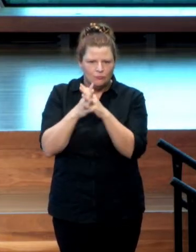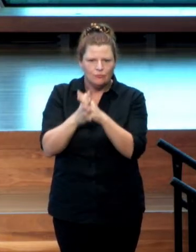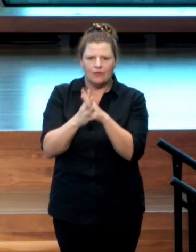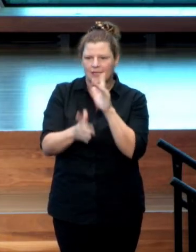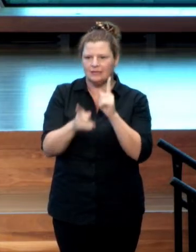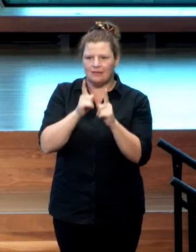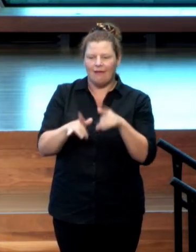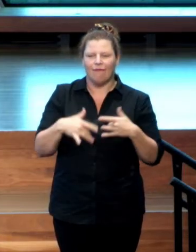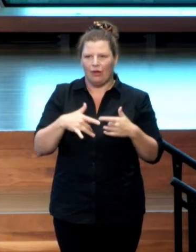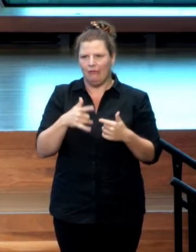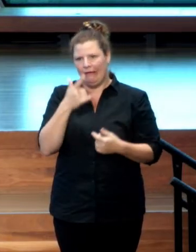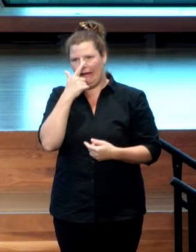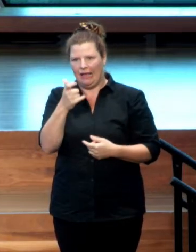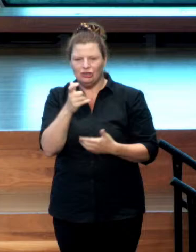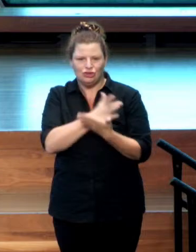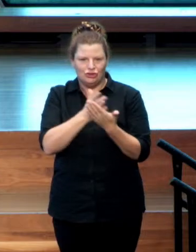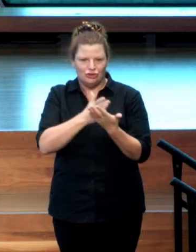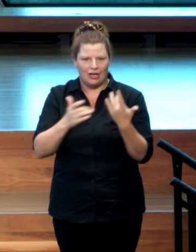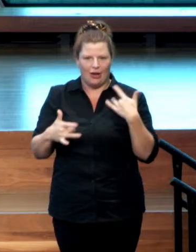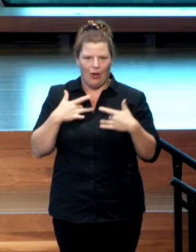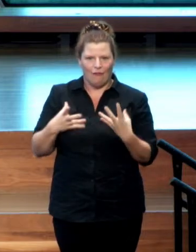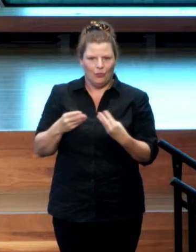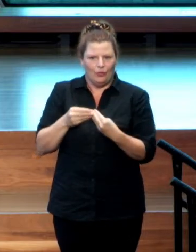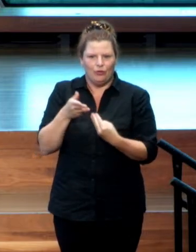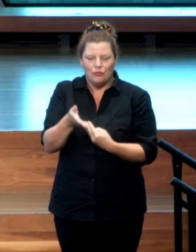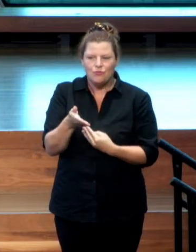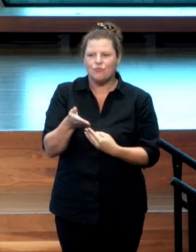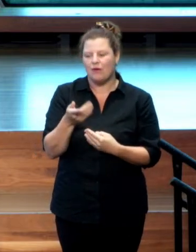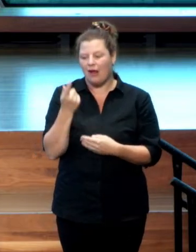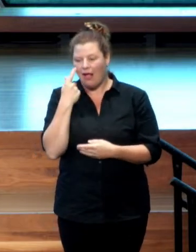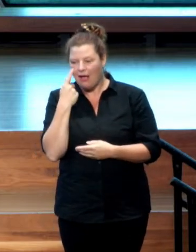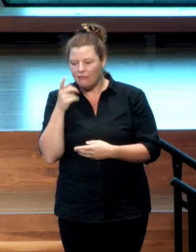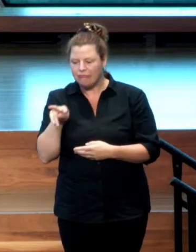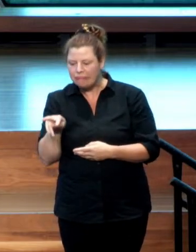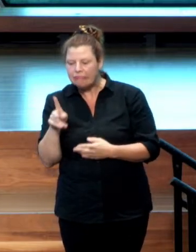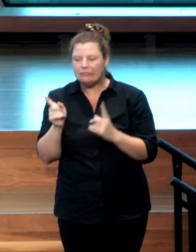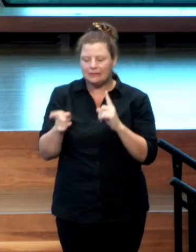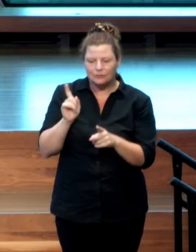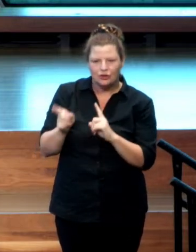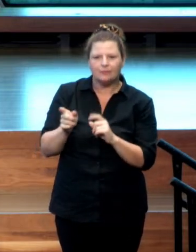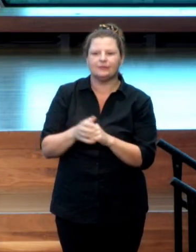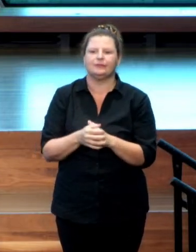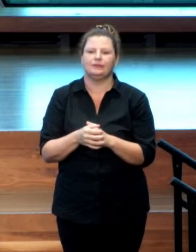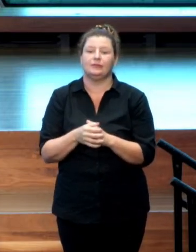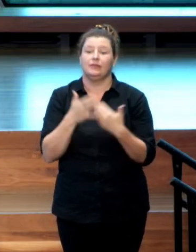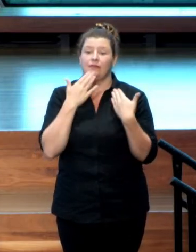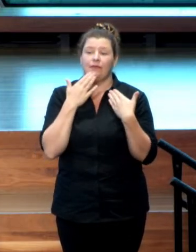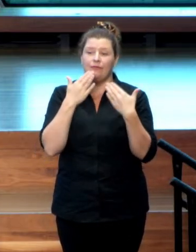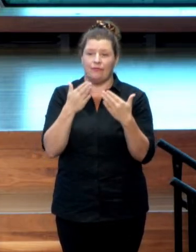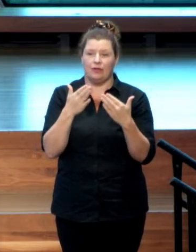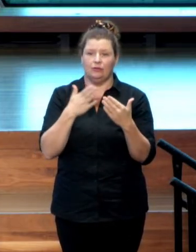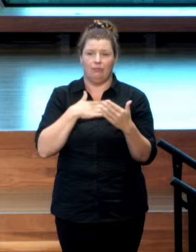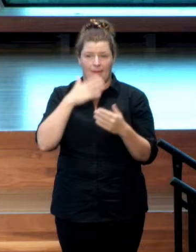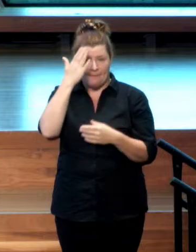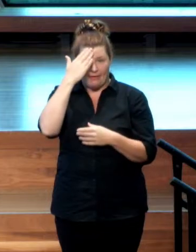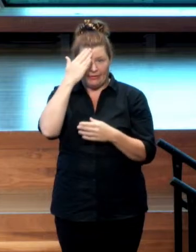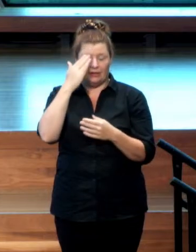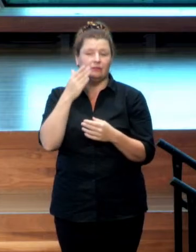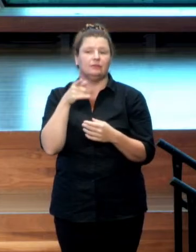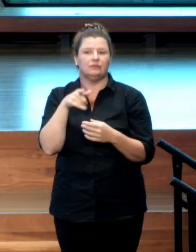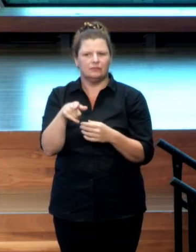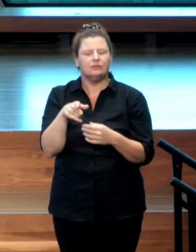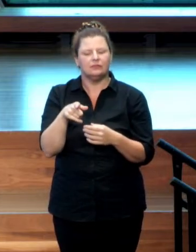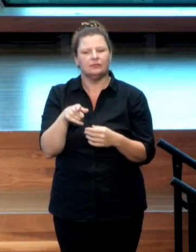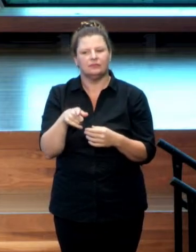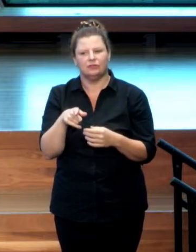sometimes feel so lucky just to share it with you and look over your shoulder every once in a while. Thank you to my mother Celia for